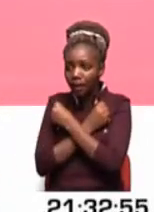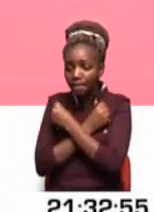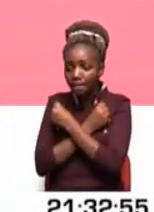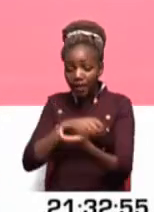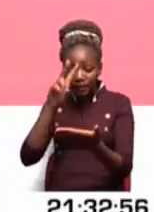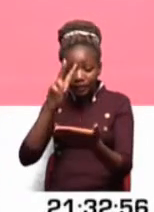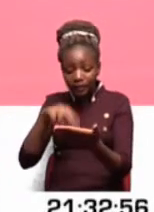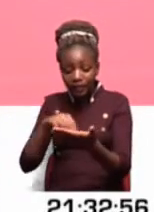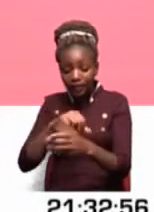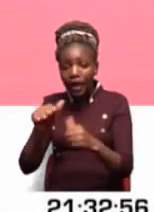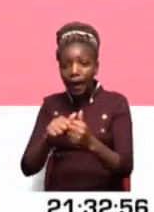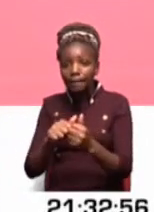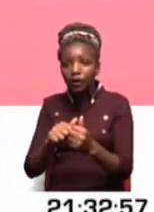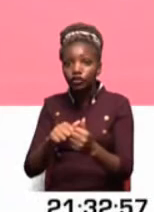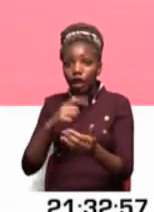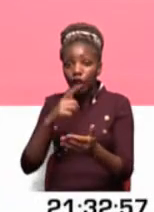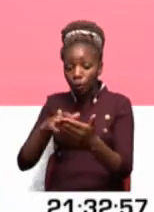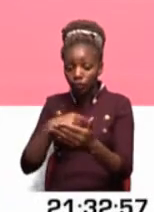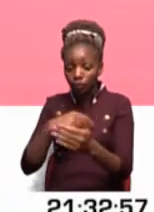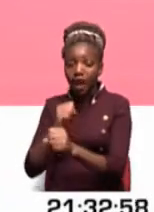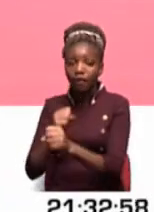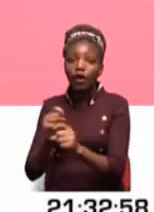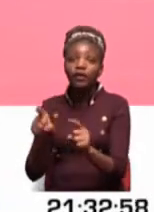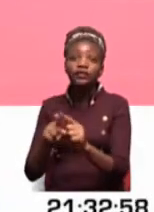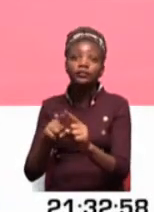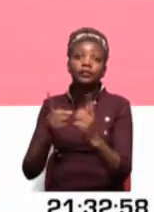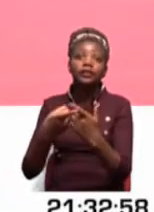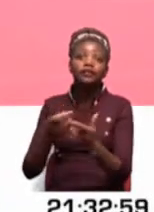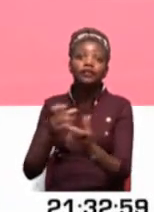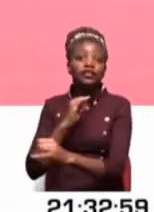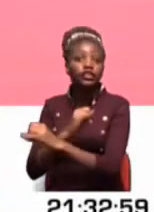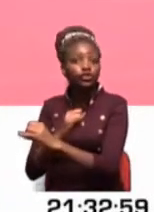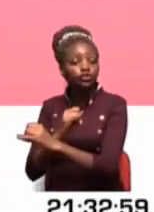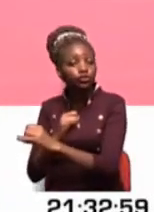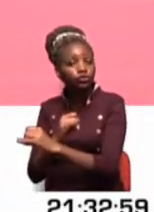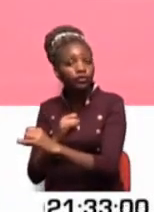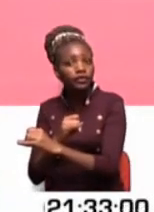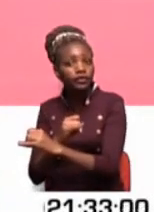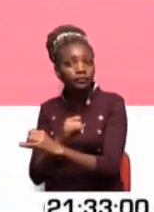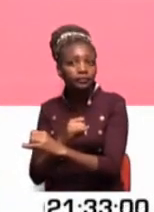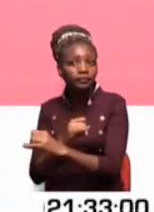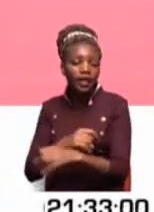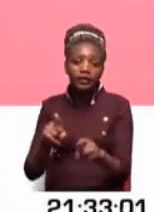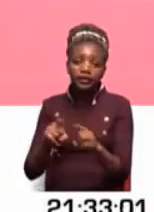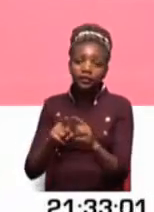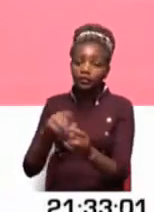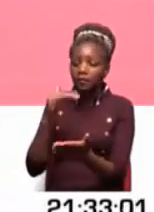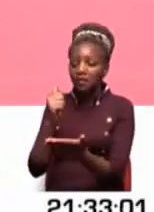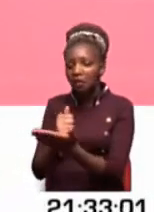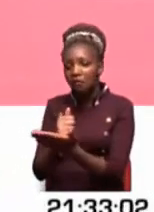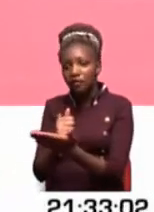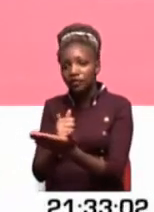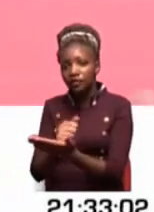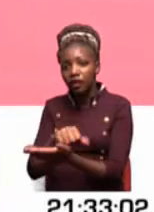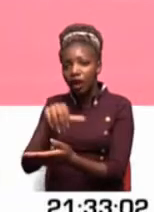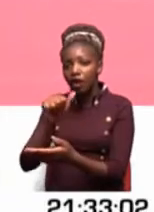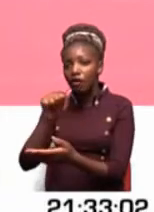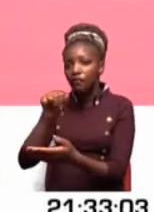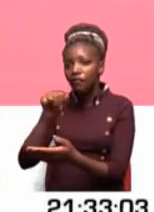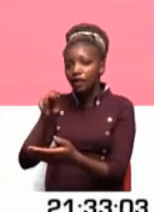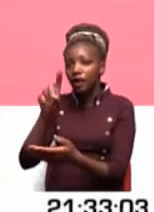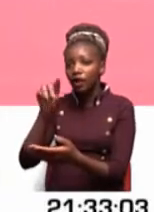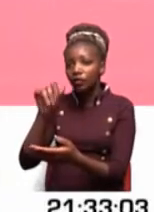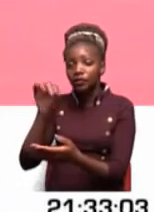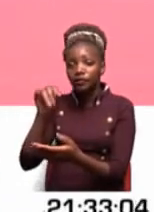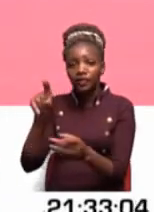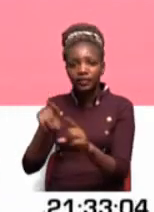over the years with such institutions as the IEA, Institute of Economic Affairs, mm-hmm. Office of the Auditor General, Transparency International, and